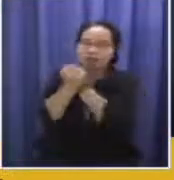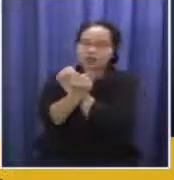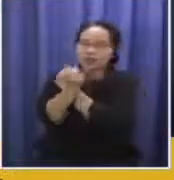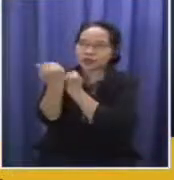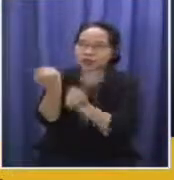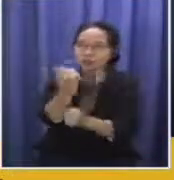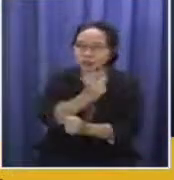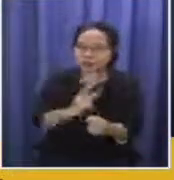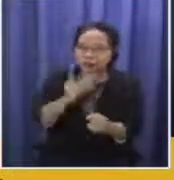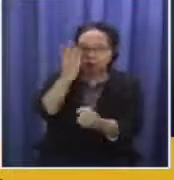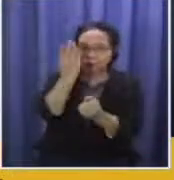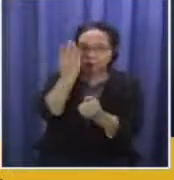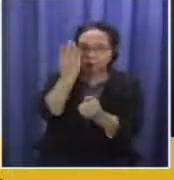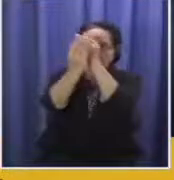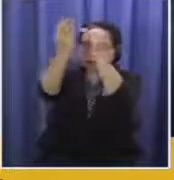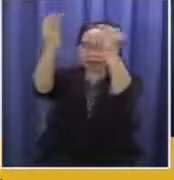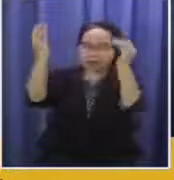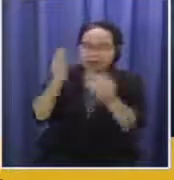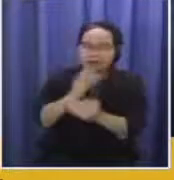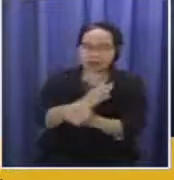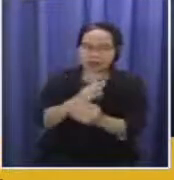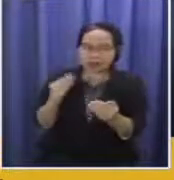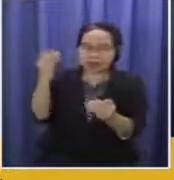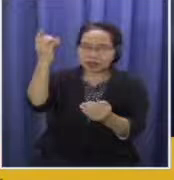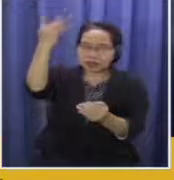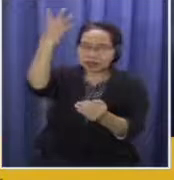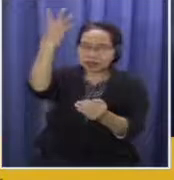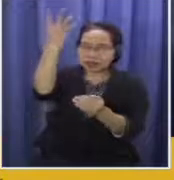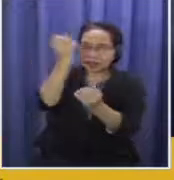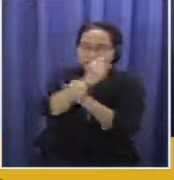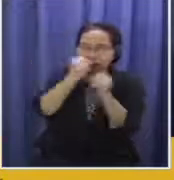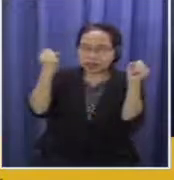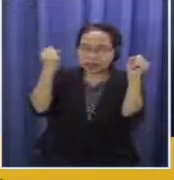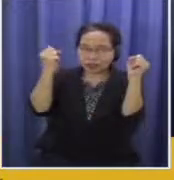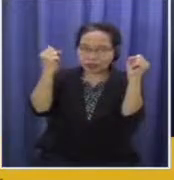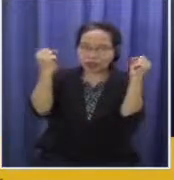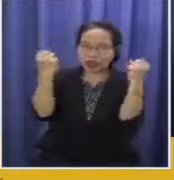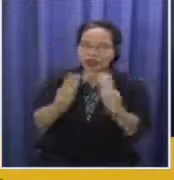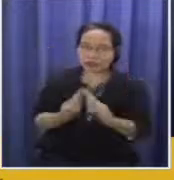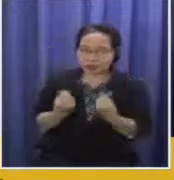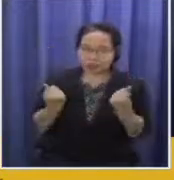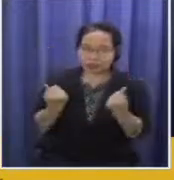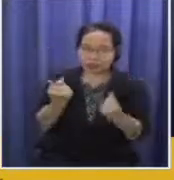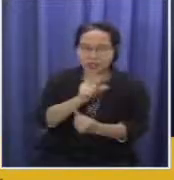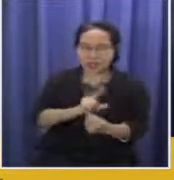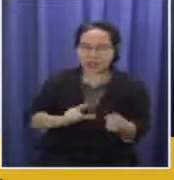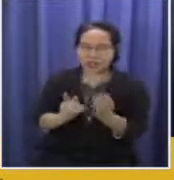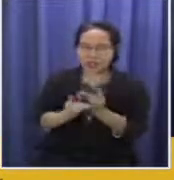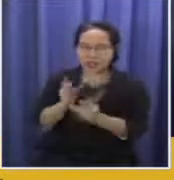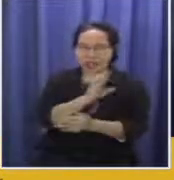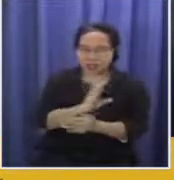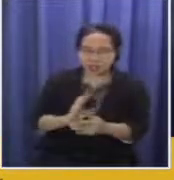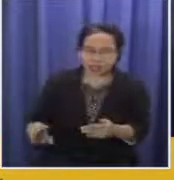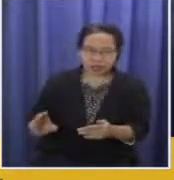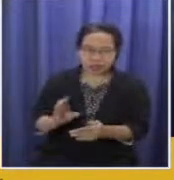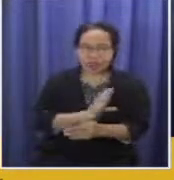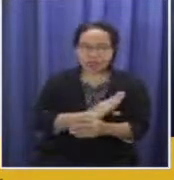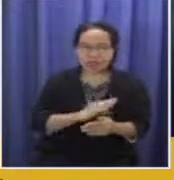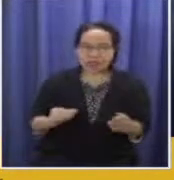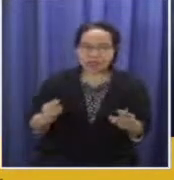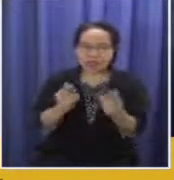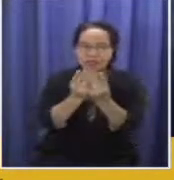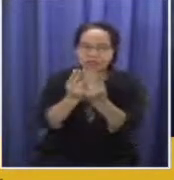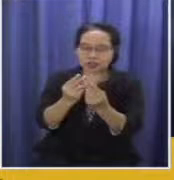May the eternal love of our Father God in the heavens, the grace of the salvation and healing of our